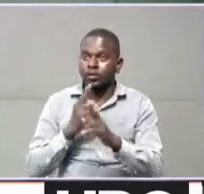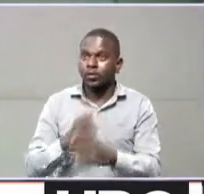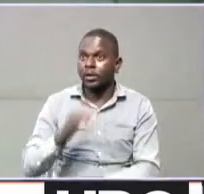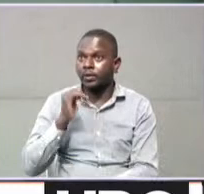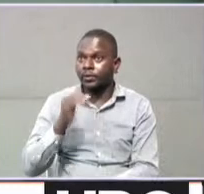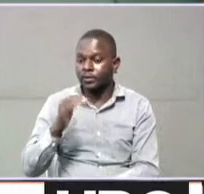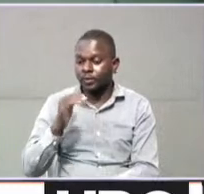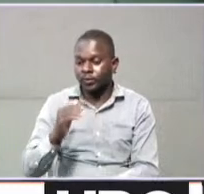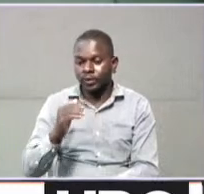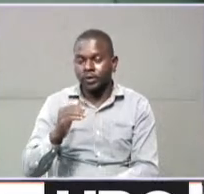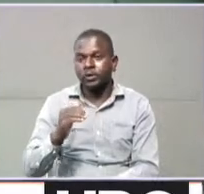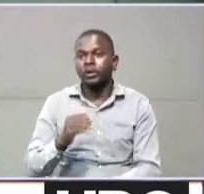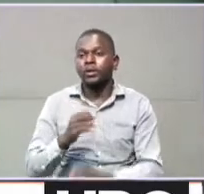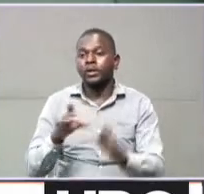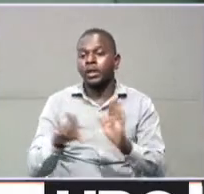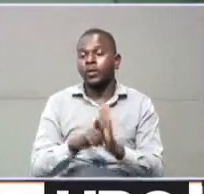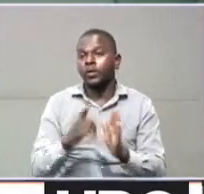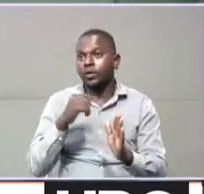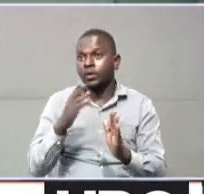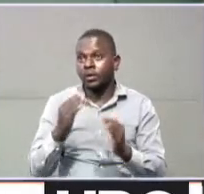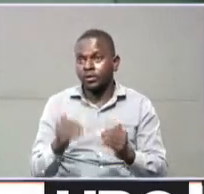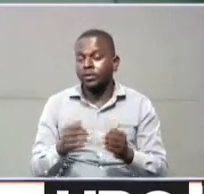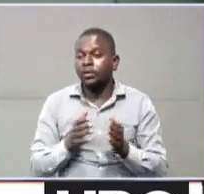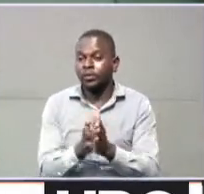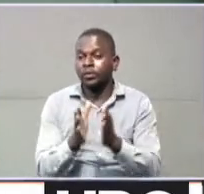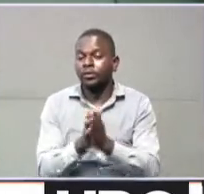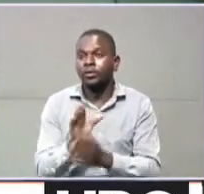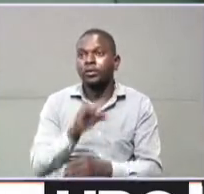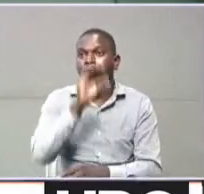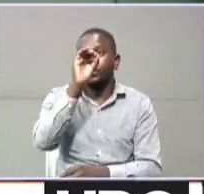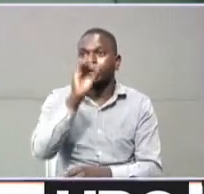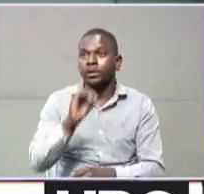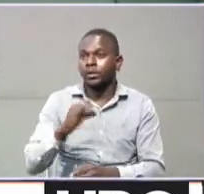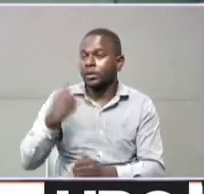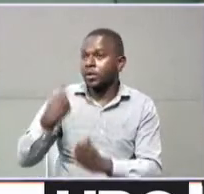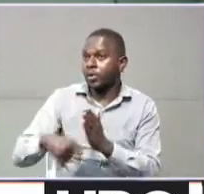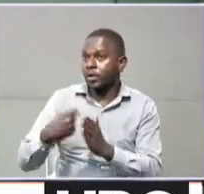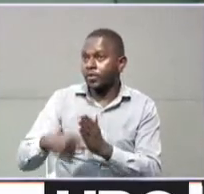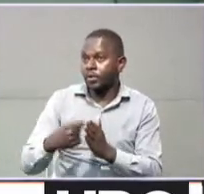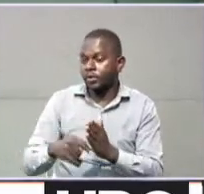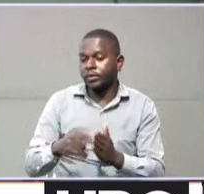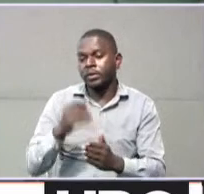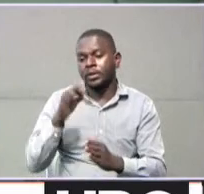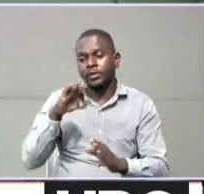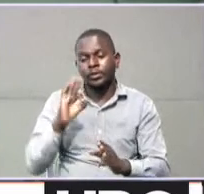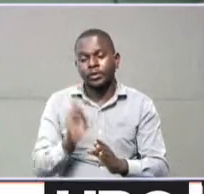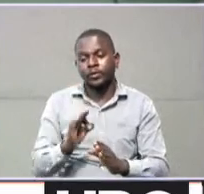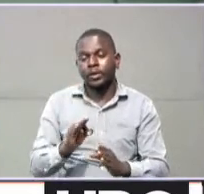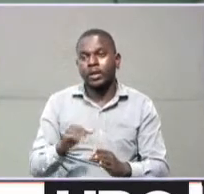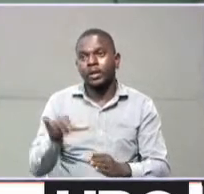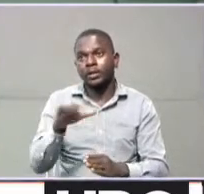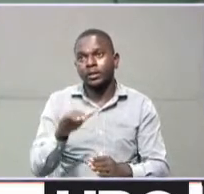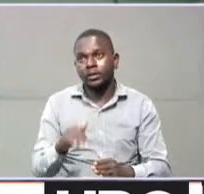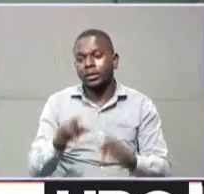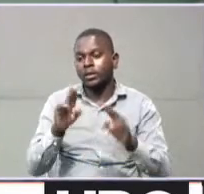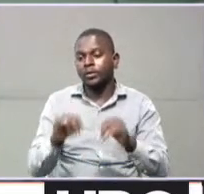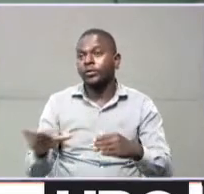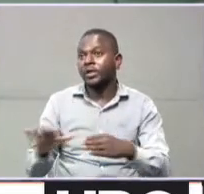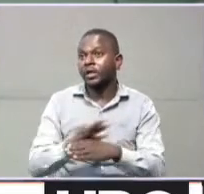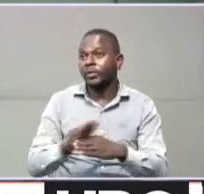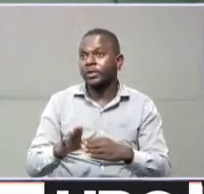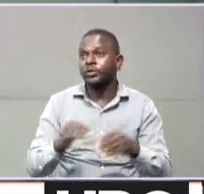speaker the law provides for a prescribed percentage of levy for particular areas and exemptions for non-commercial